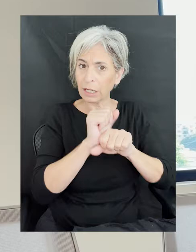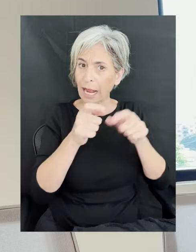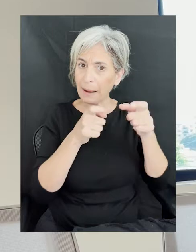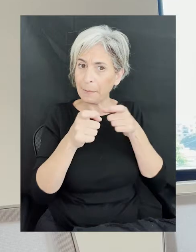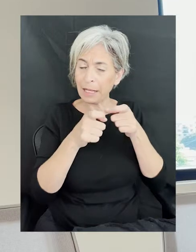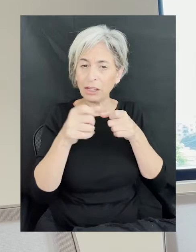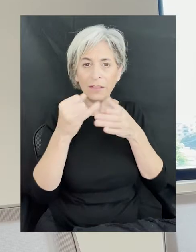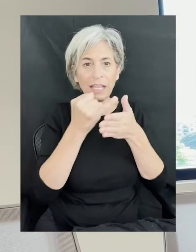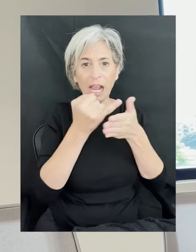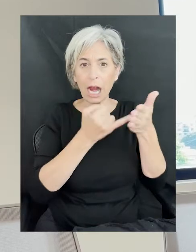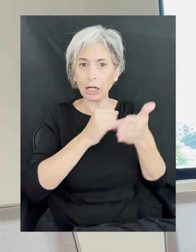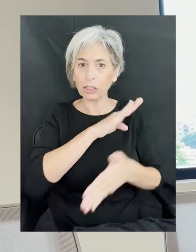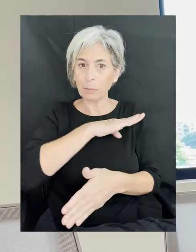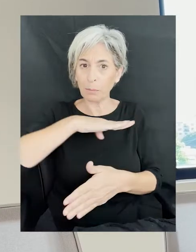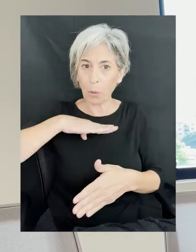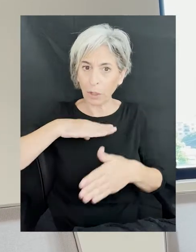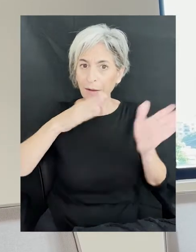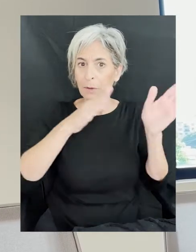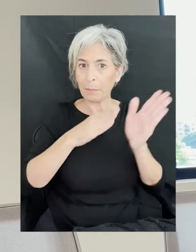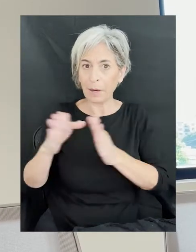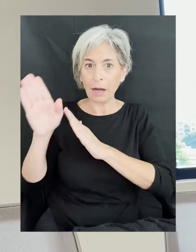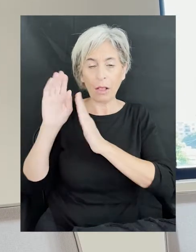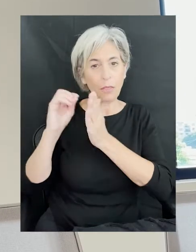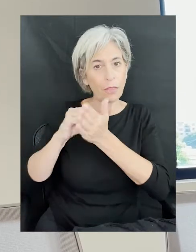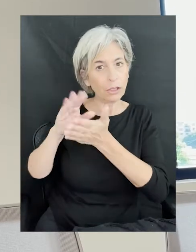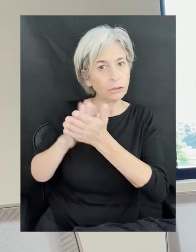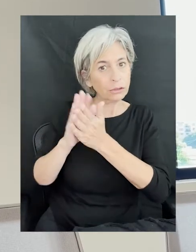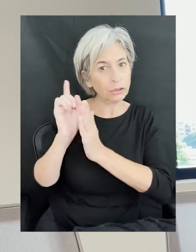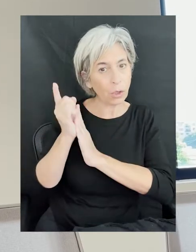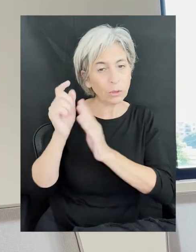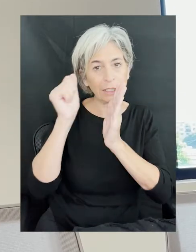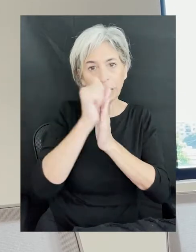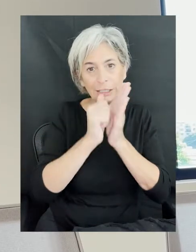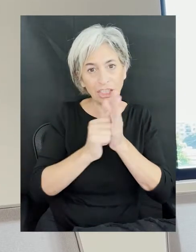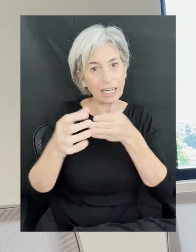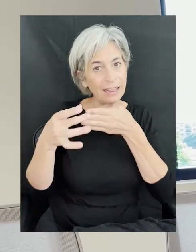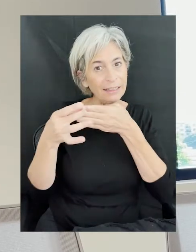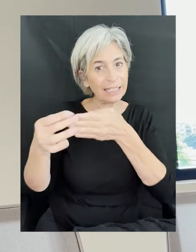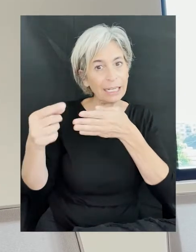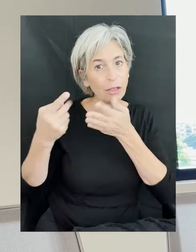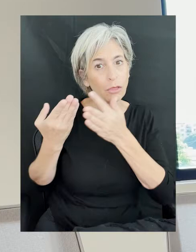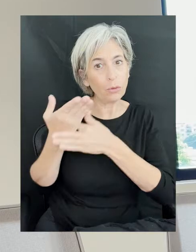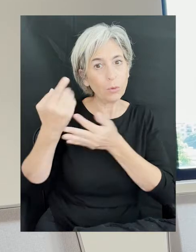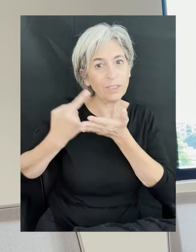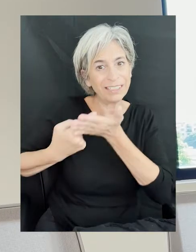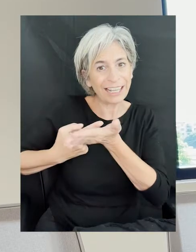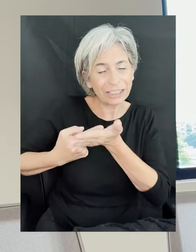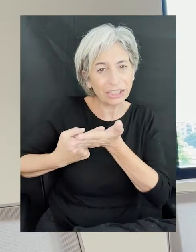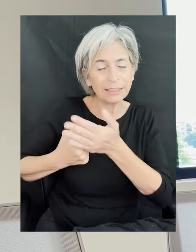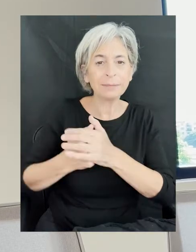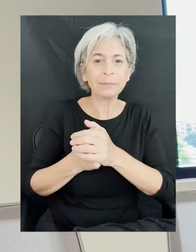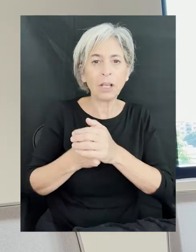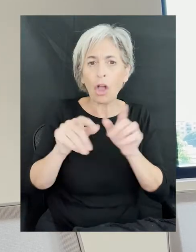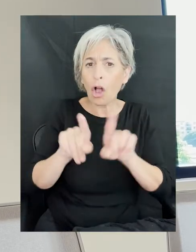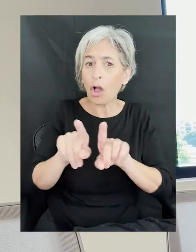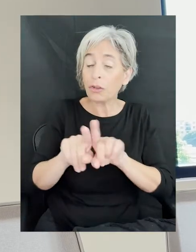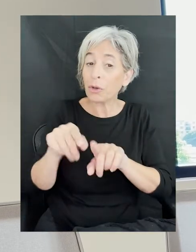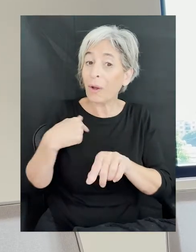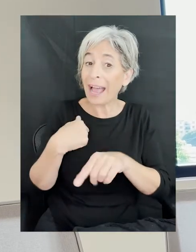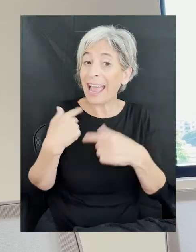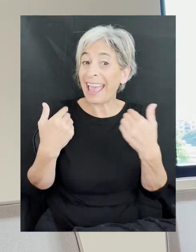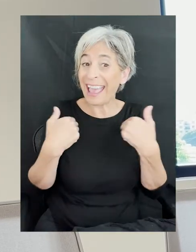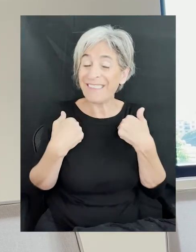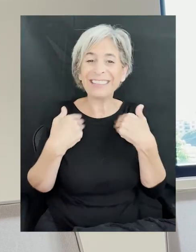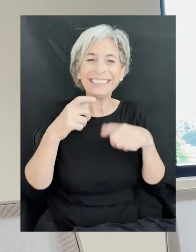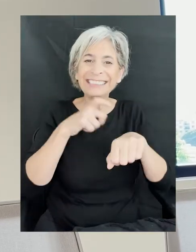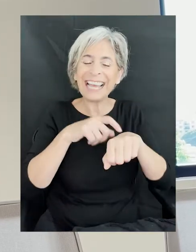arts board, so I have to prepare their minutes and their agendas and lead them through their discussions. But on the other hand, I get to